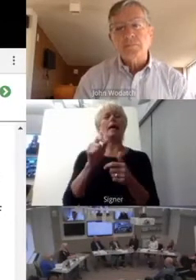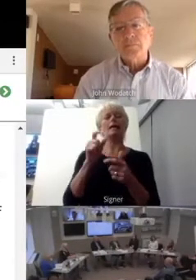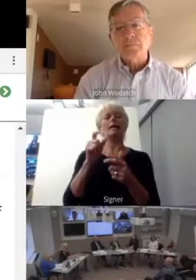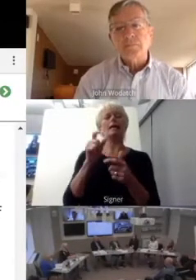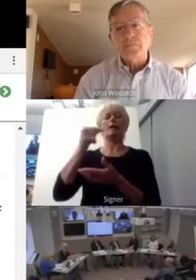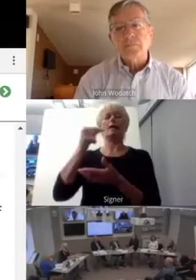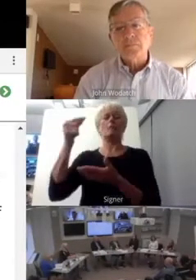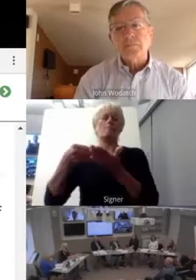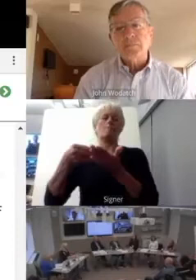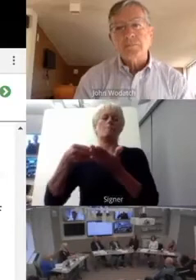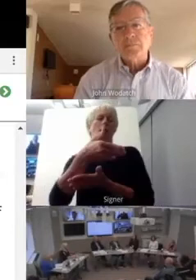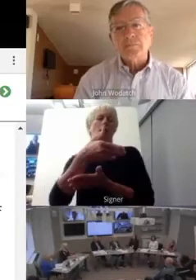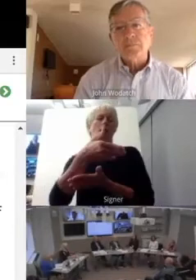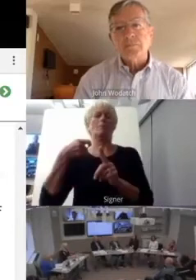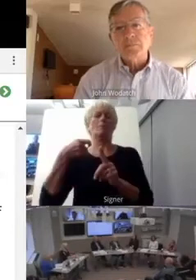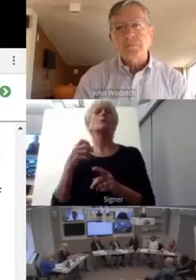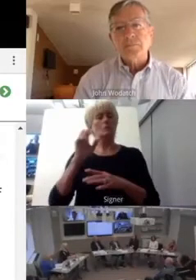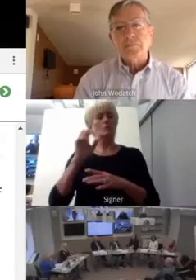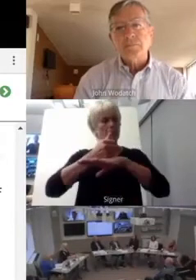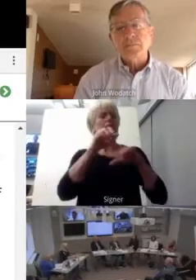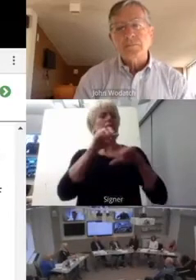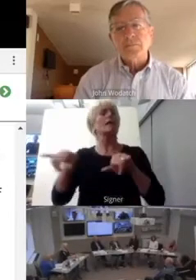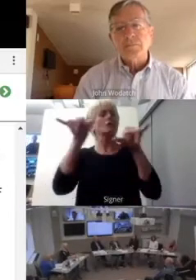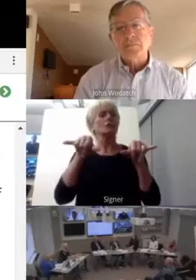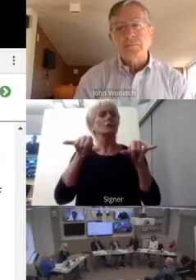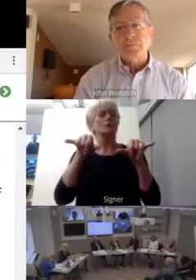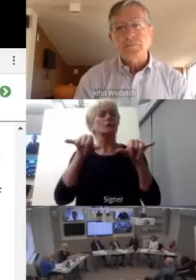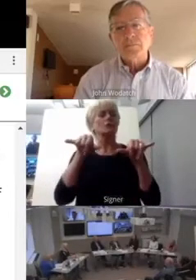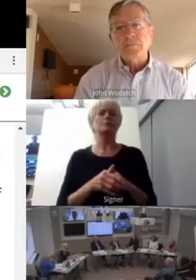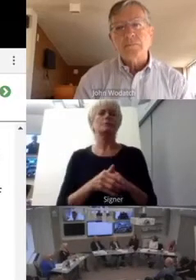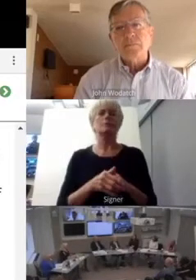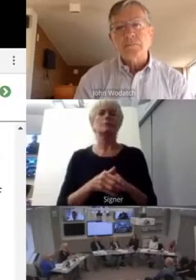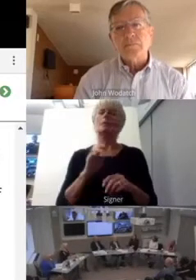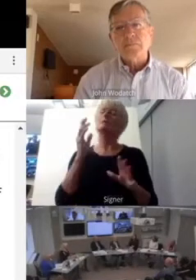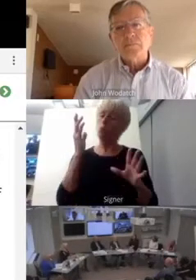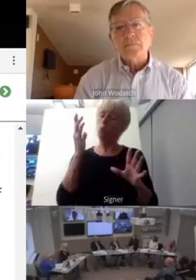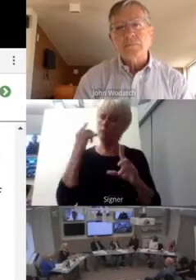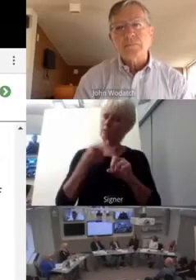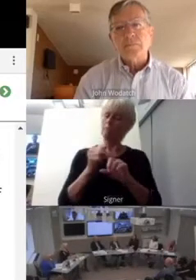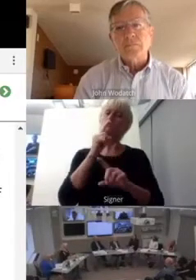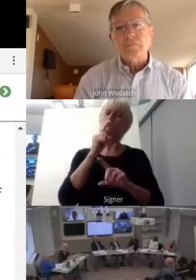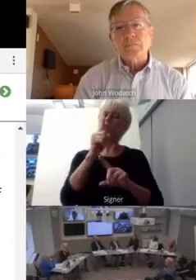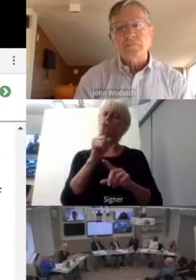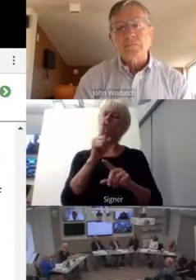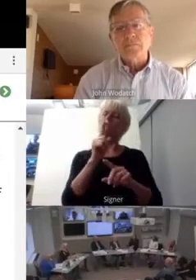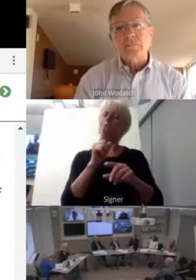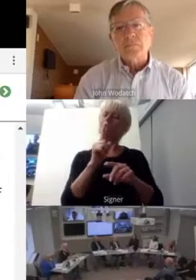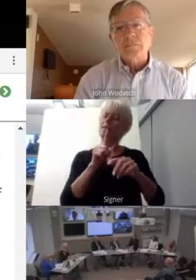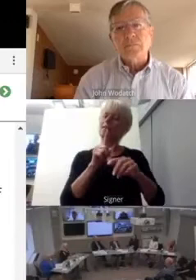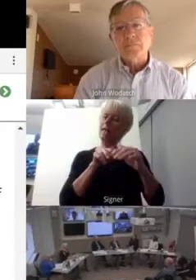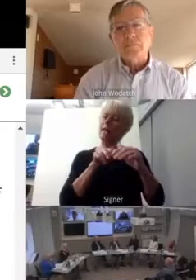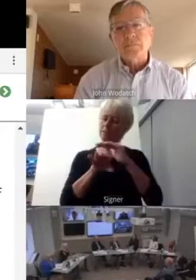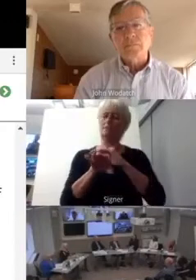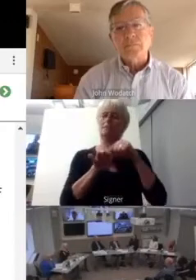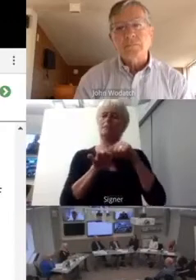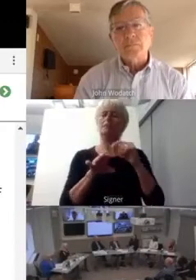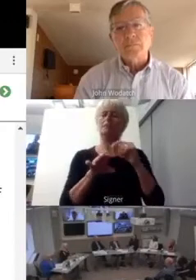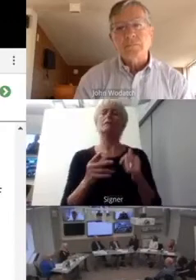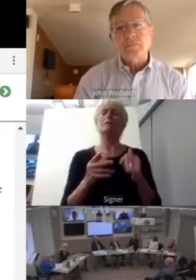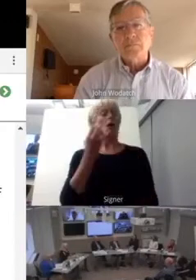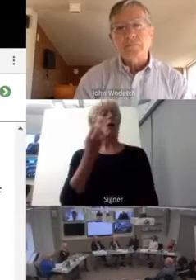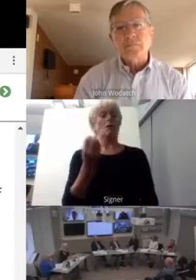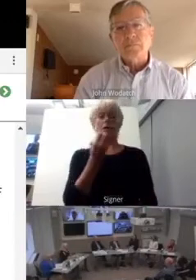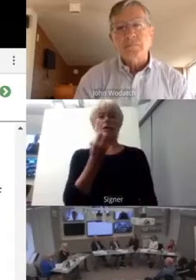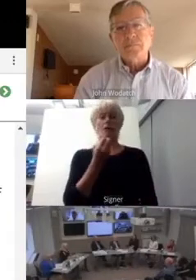on for ensuring the accessibility of what they buy. In Ontario, under our access regulations,